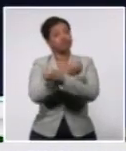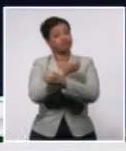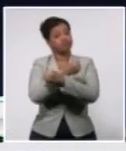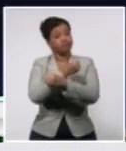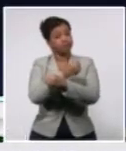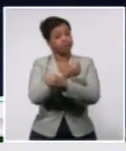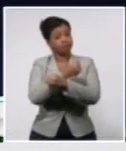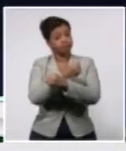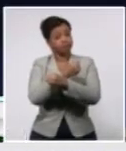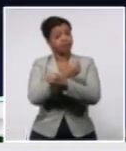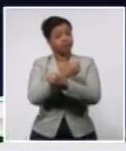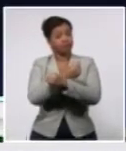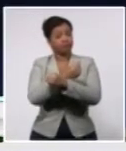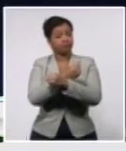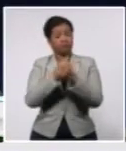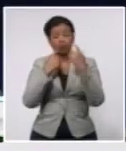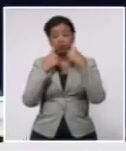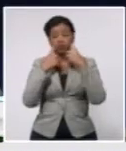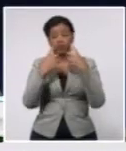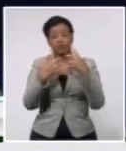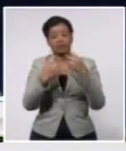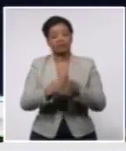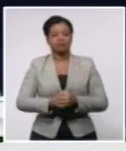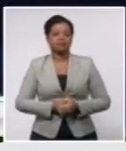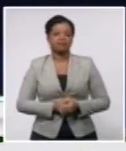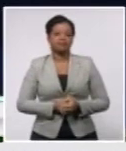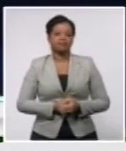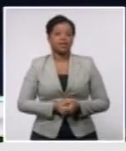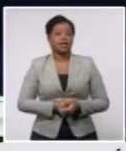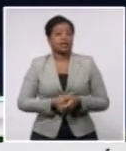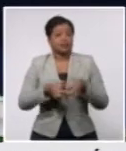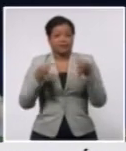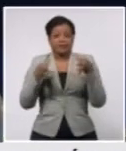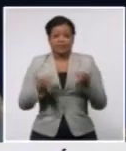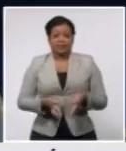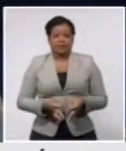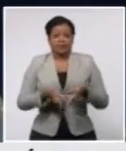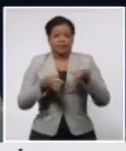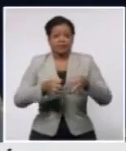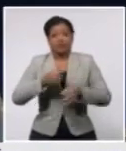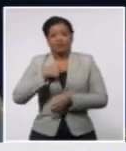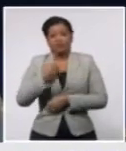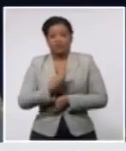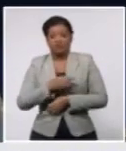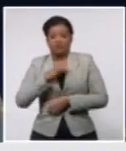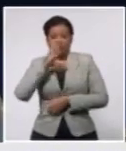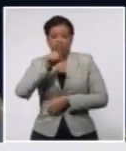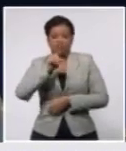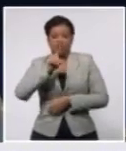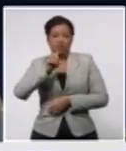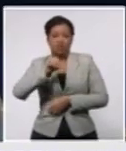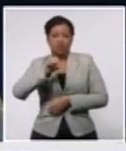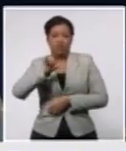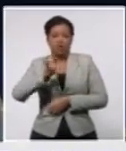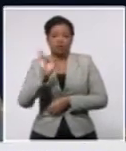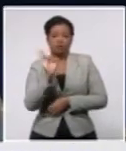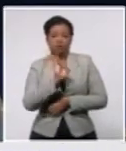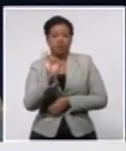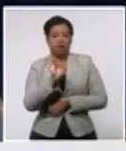confirmed case contacts. This is a risk group of greatest importance.